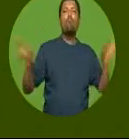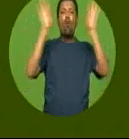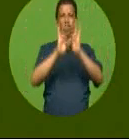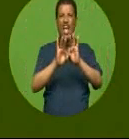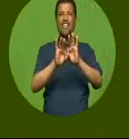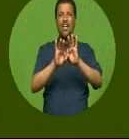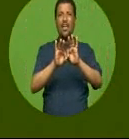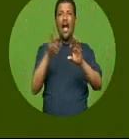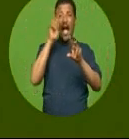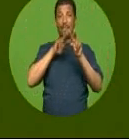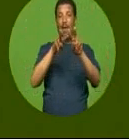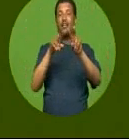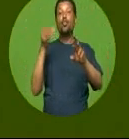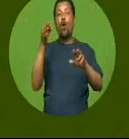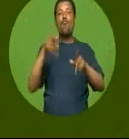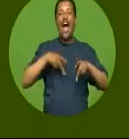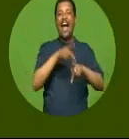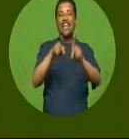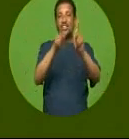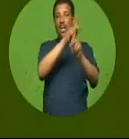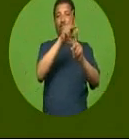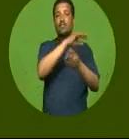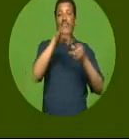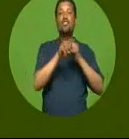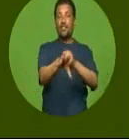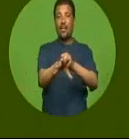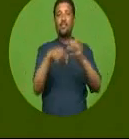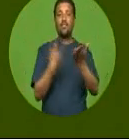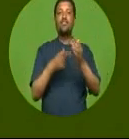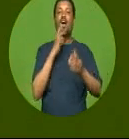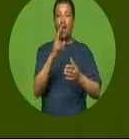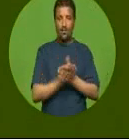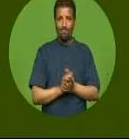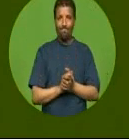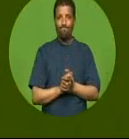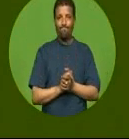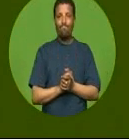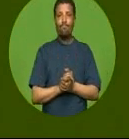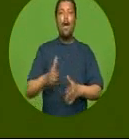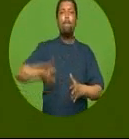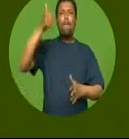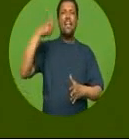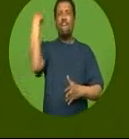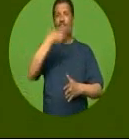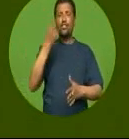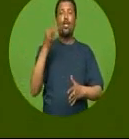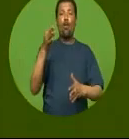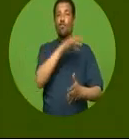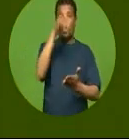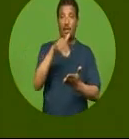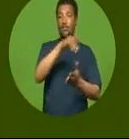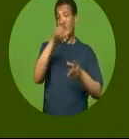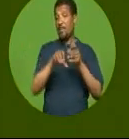important aspects of the agricultural sector. These are the main features of the